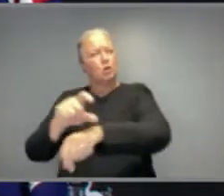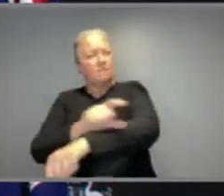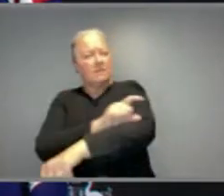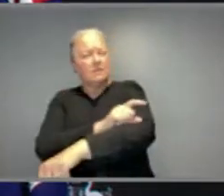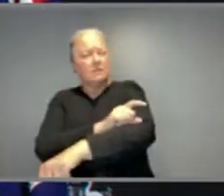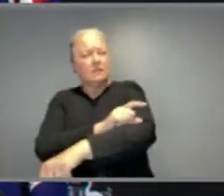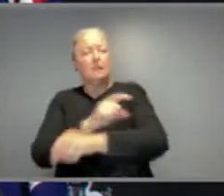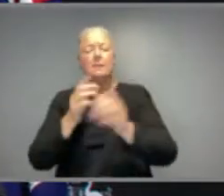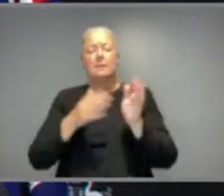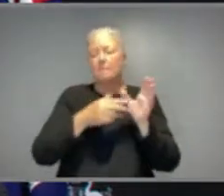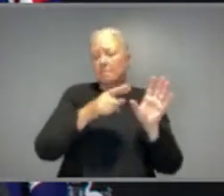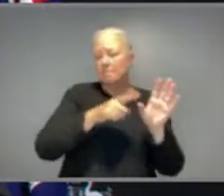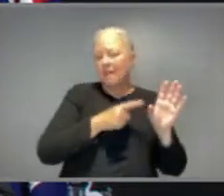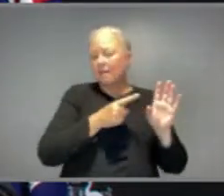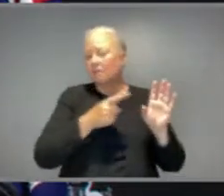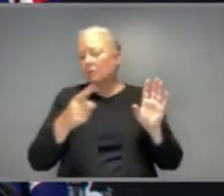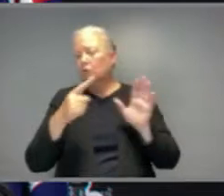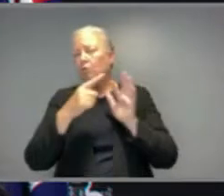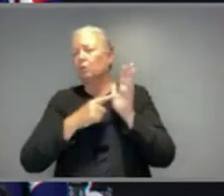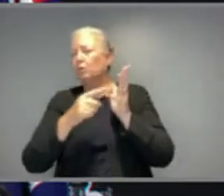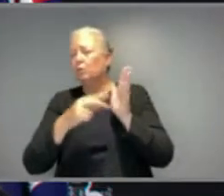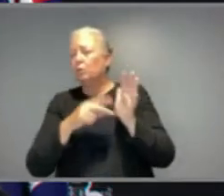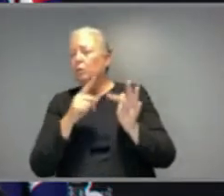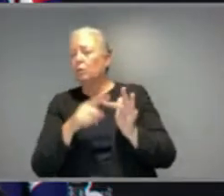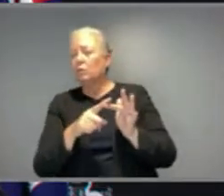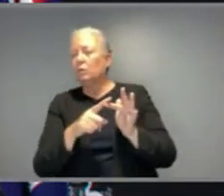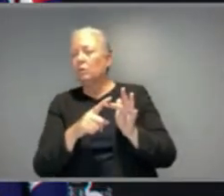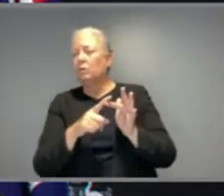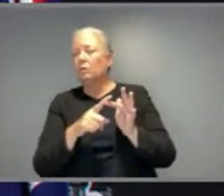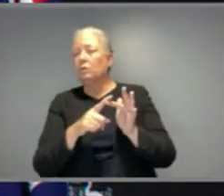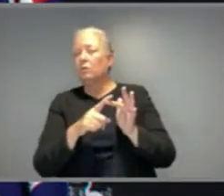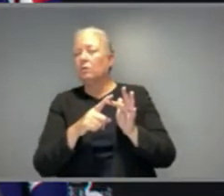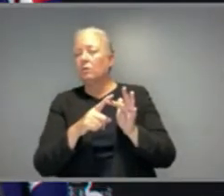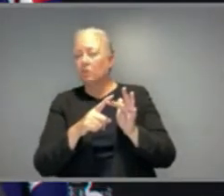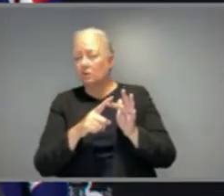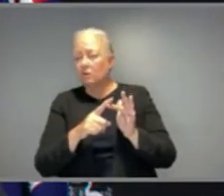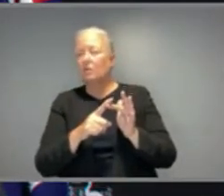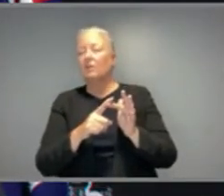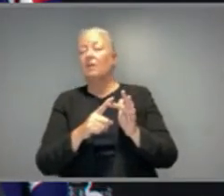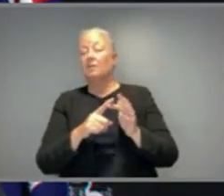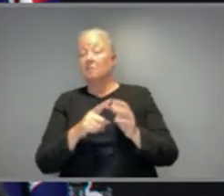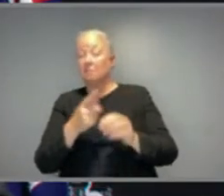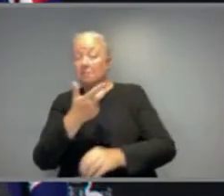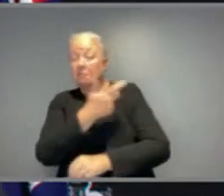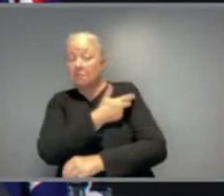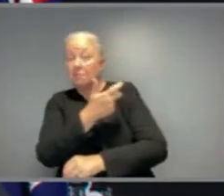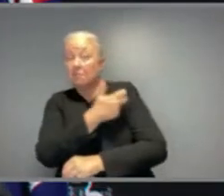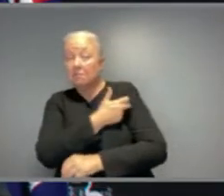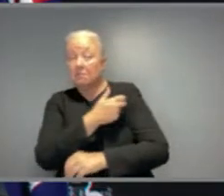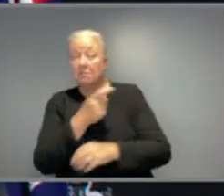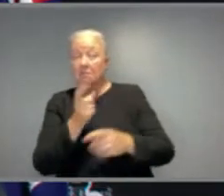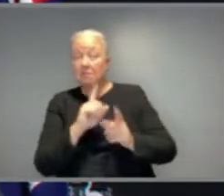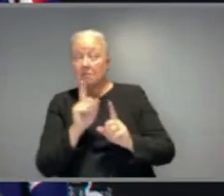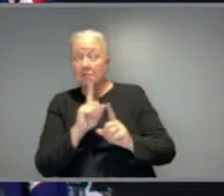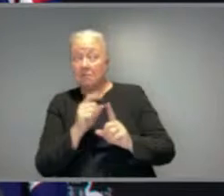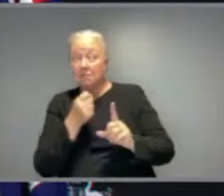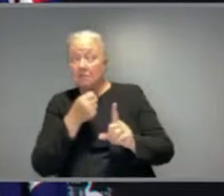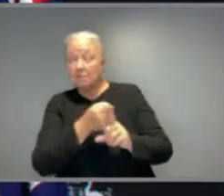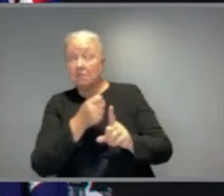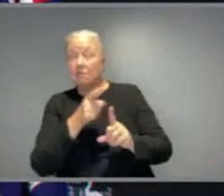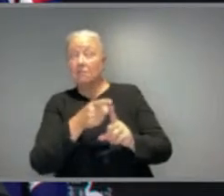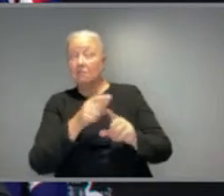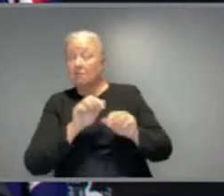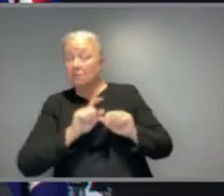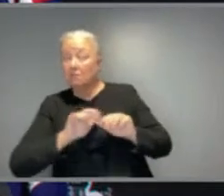and into June, about the impact of the vaccines on transmission, that now enables us